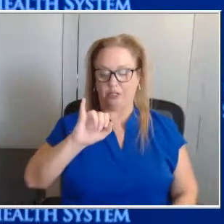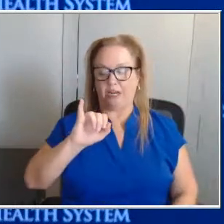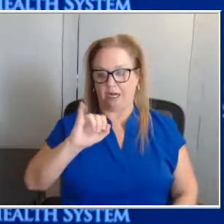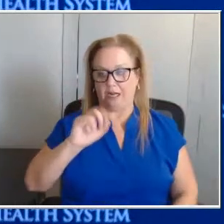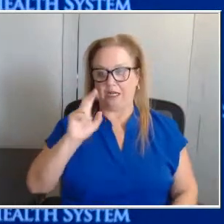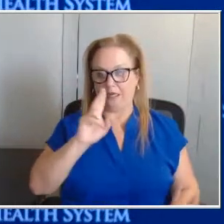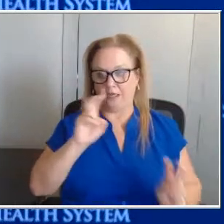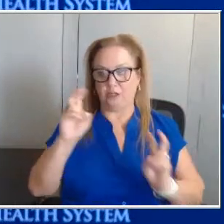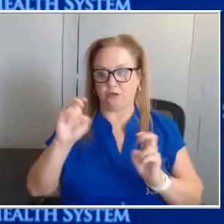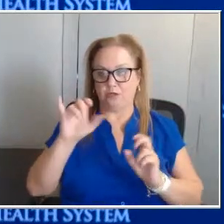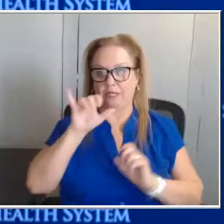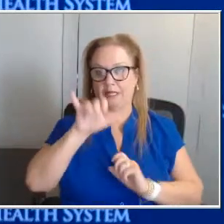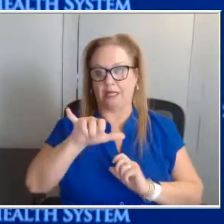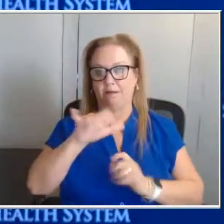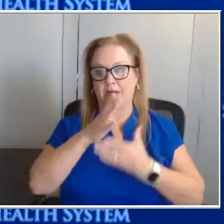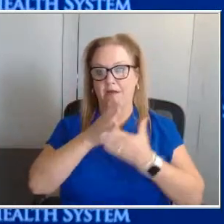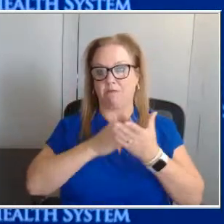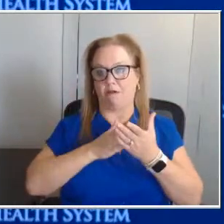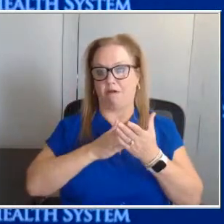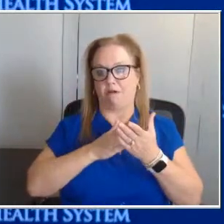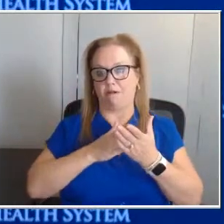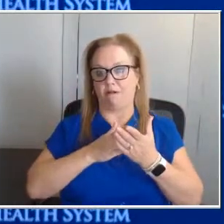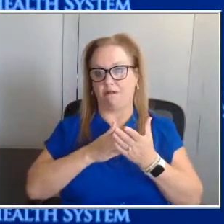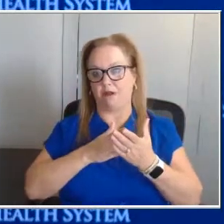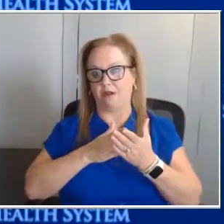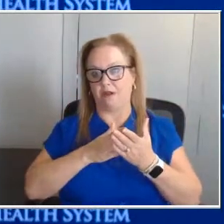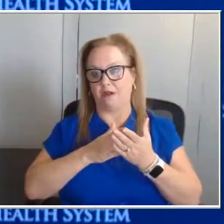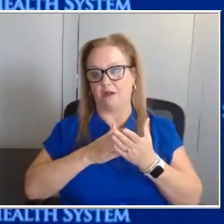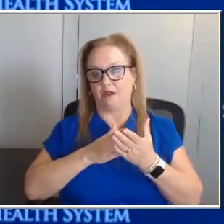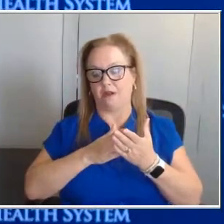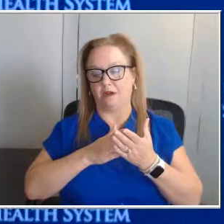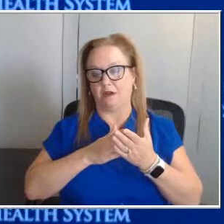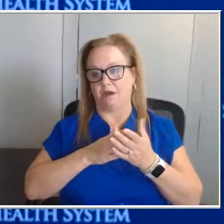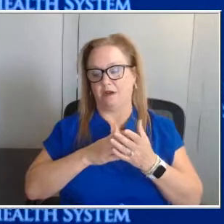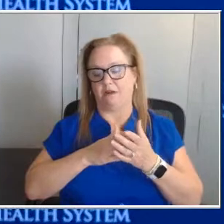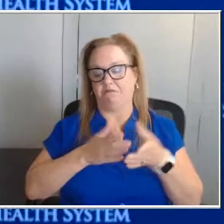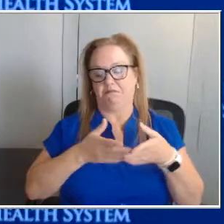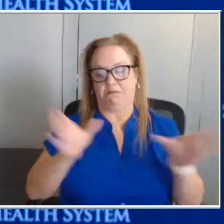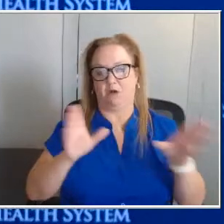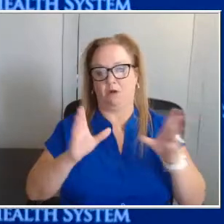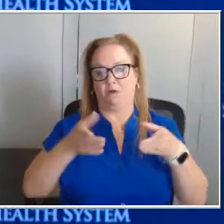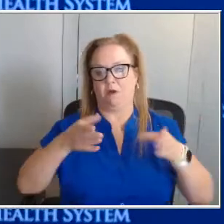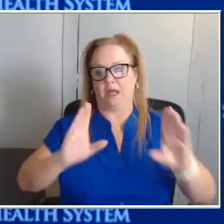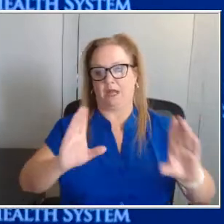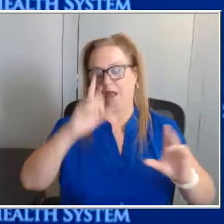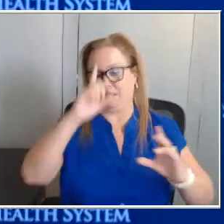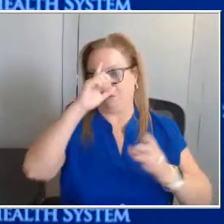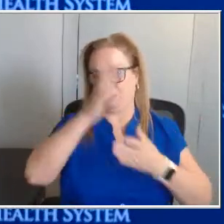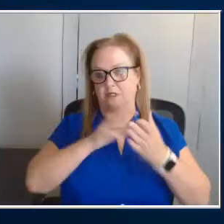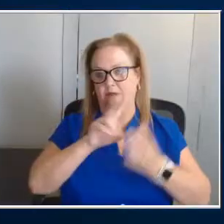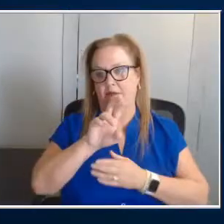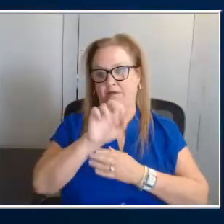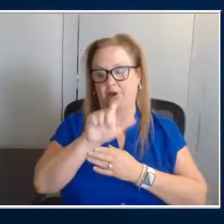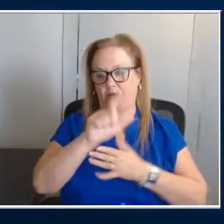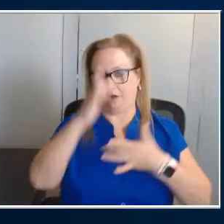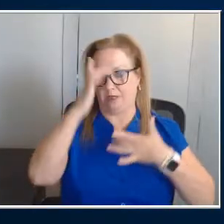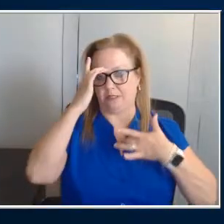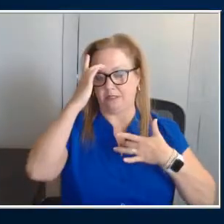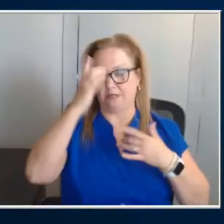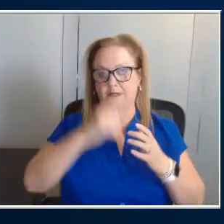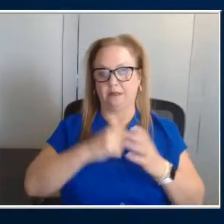And that could be part of just a universal mechanism, maybe, if you will, for some viral illnesses. Yeah, so COVID's really